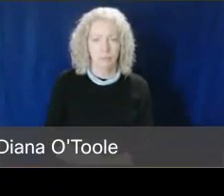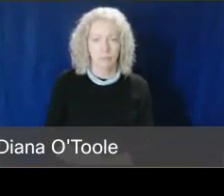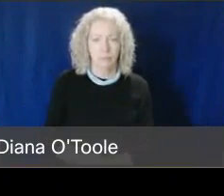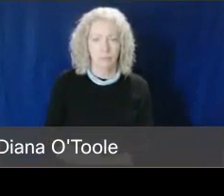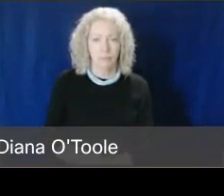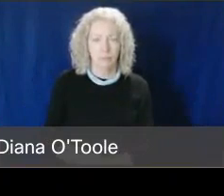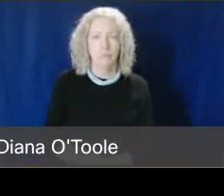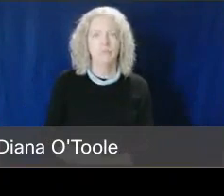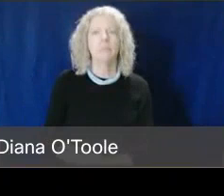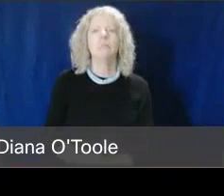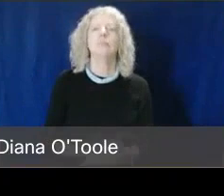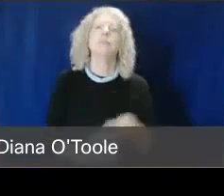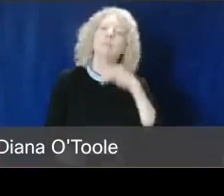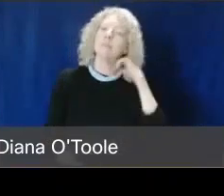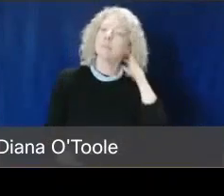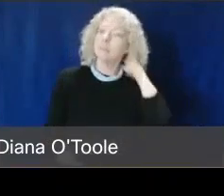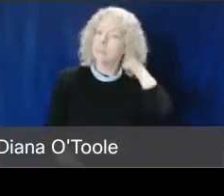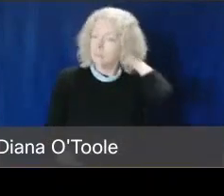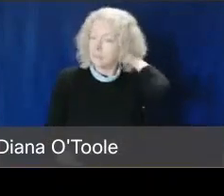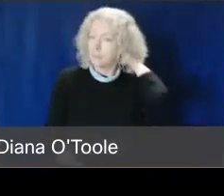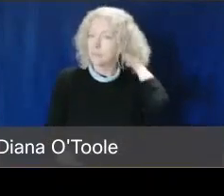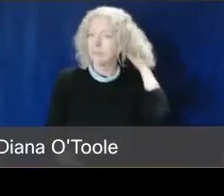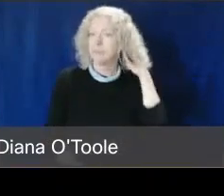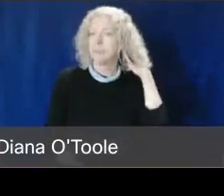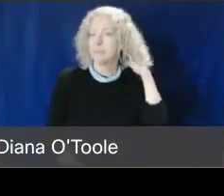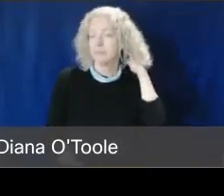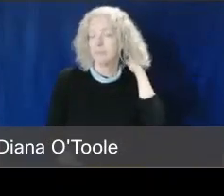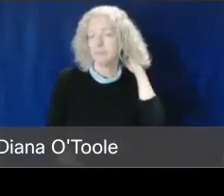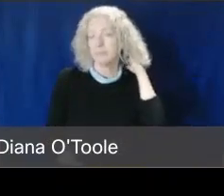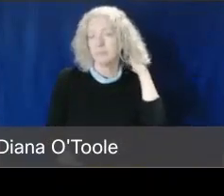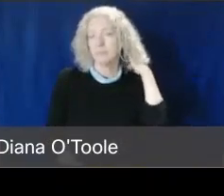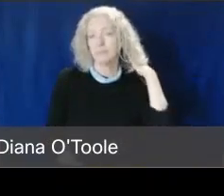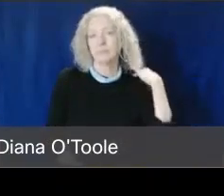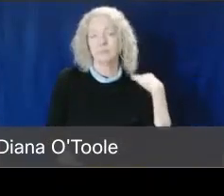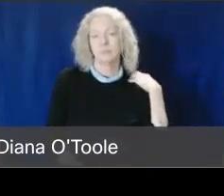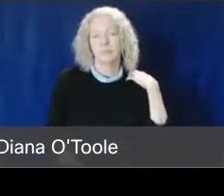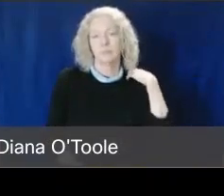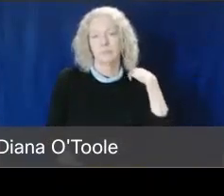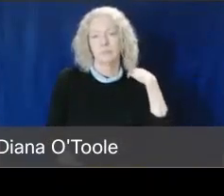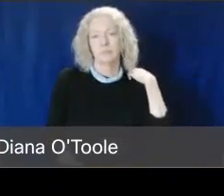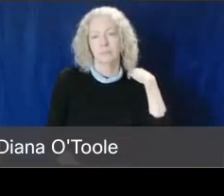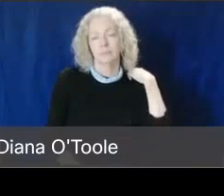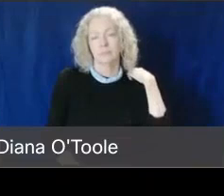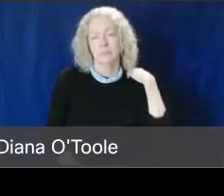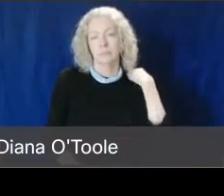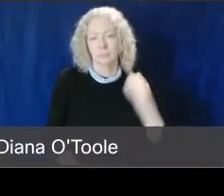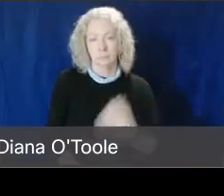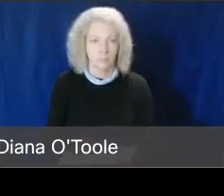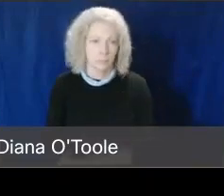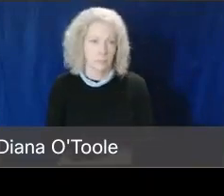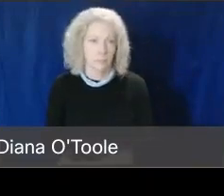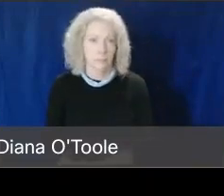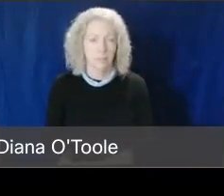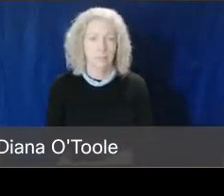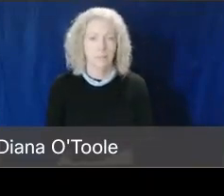the Higher Education Excellence and Diversity Award. The bar is very high for this, and you can't just